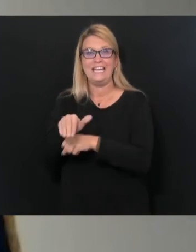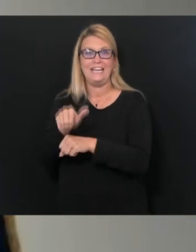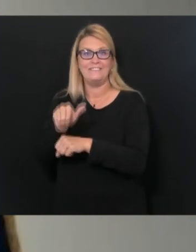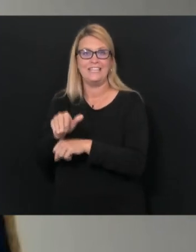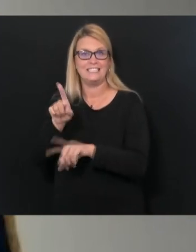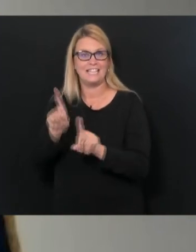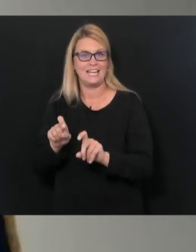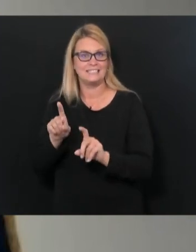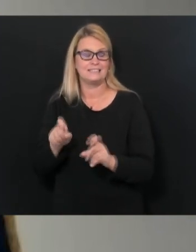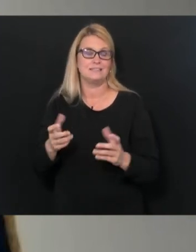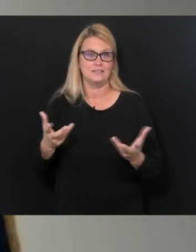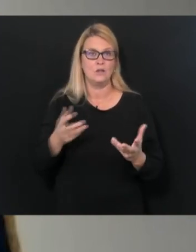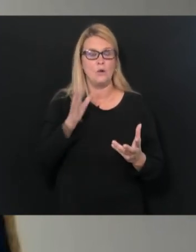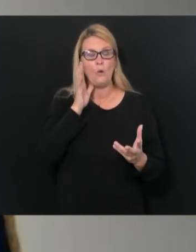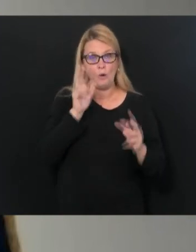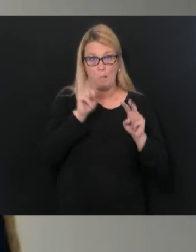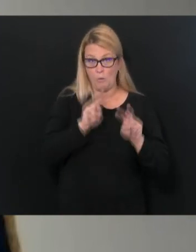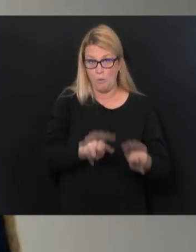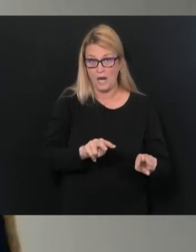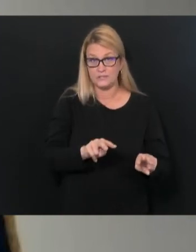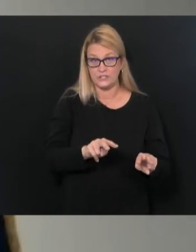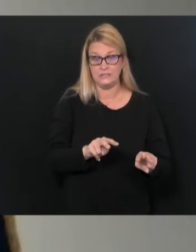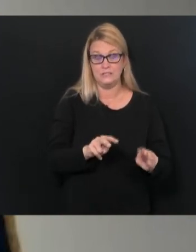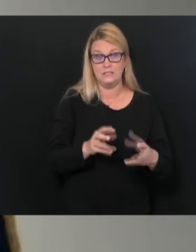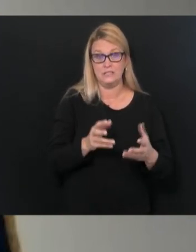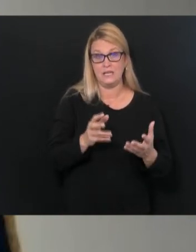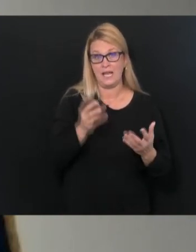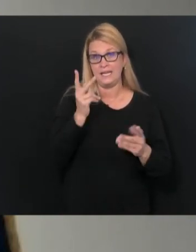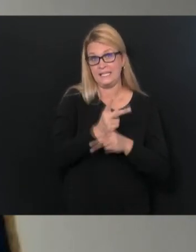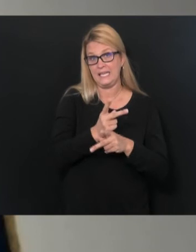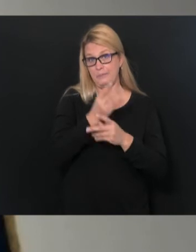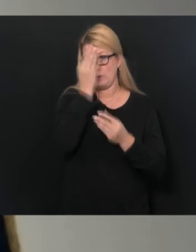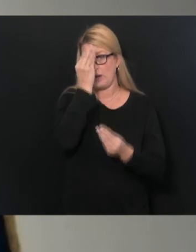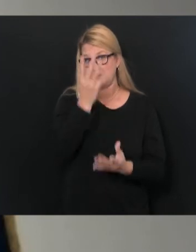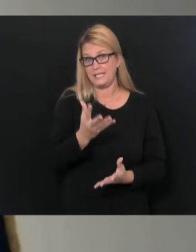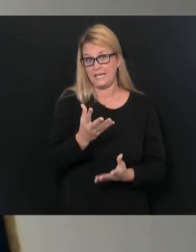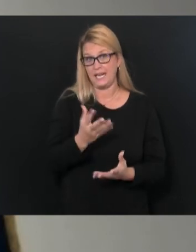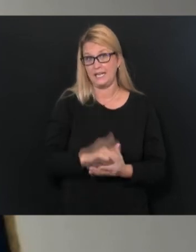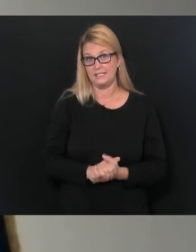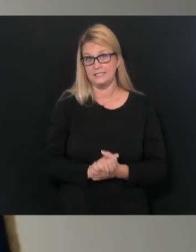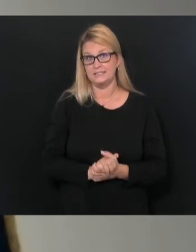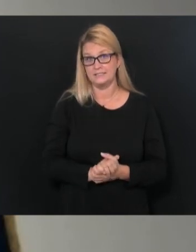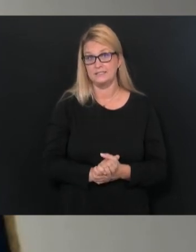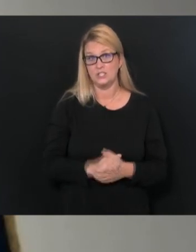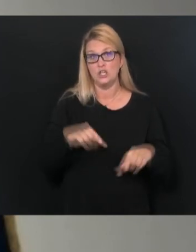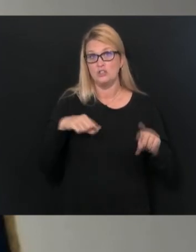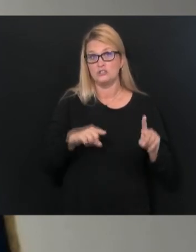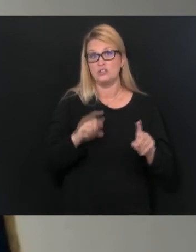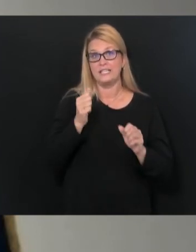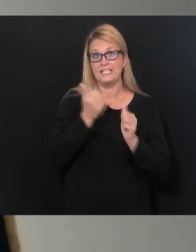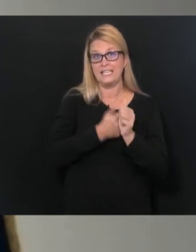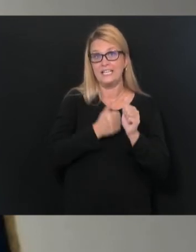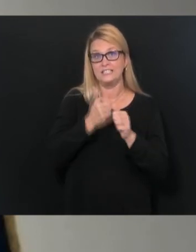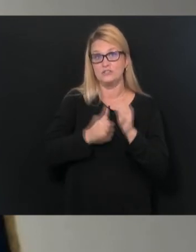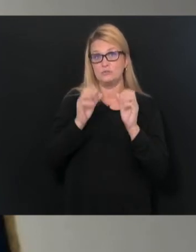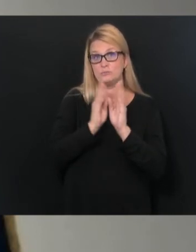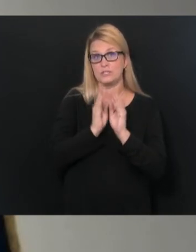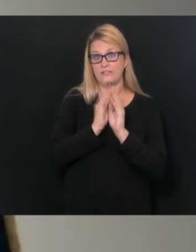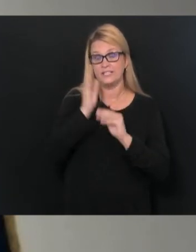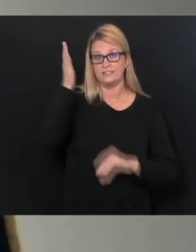So we are going to monitor this. We'll keep you up to date on this every briefing session, every